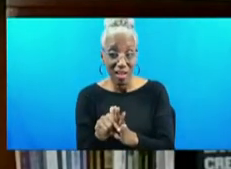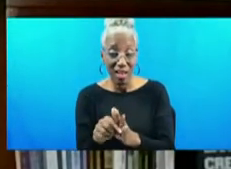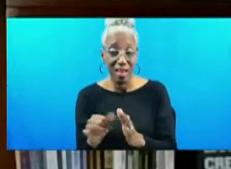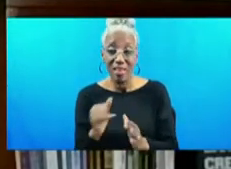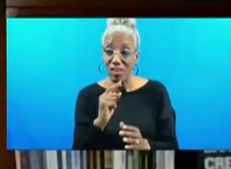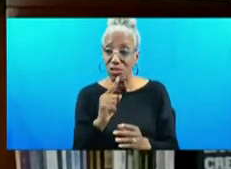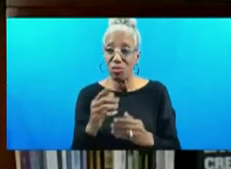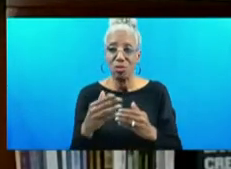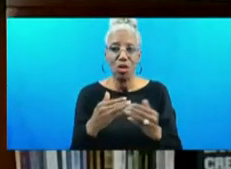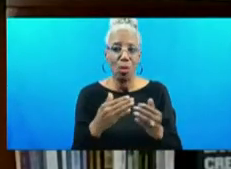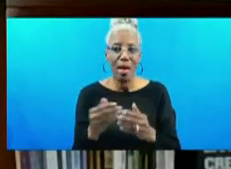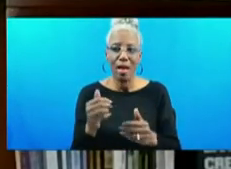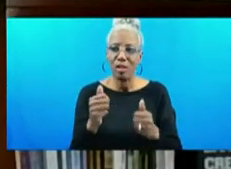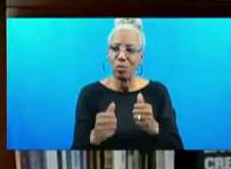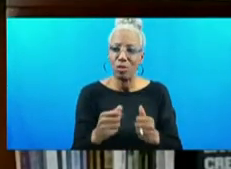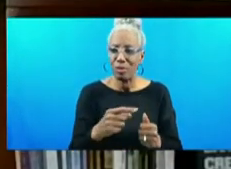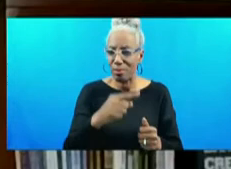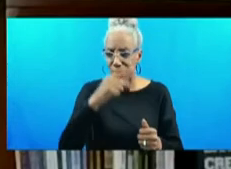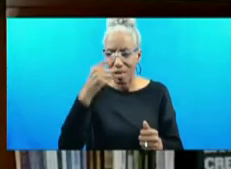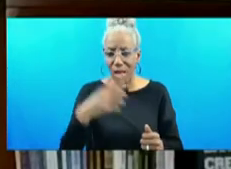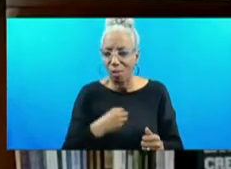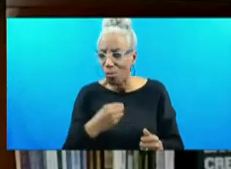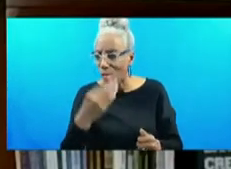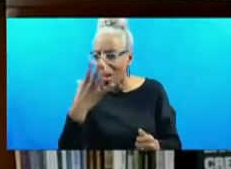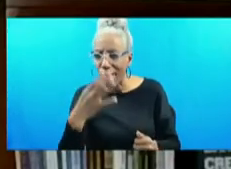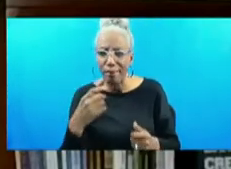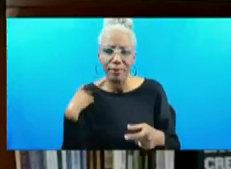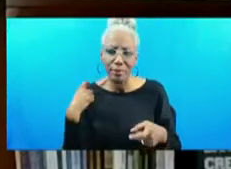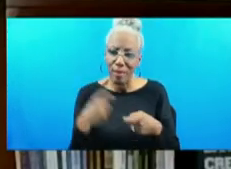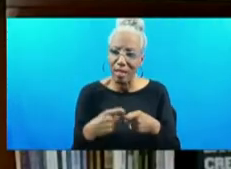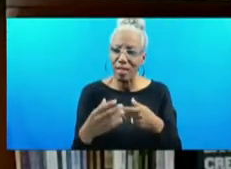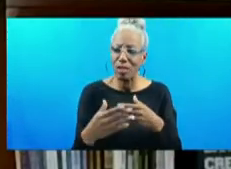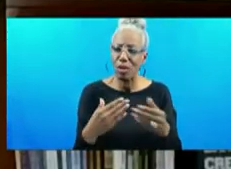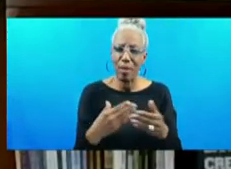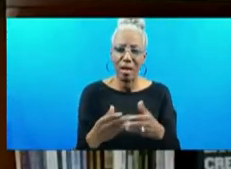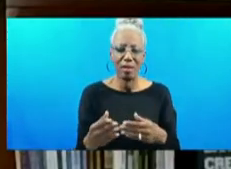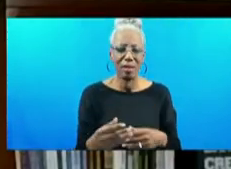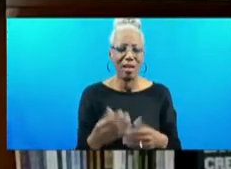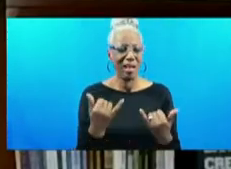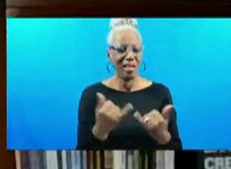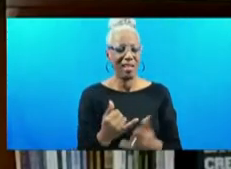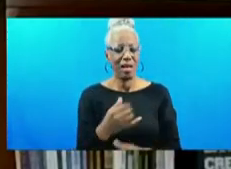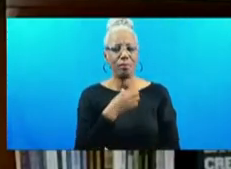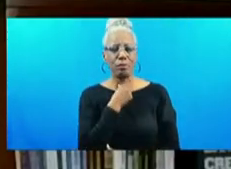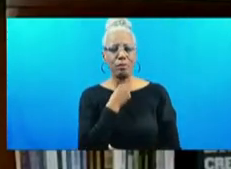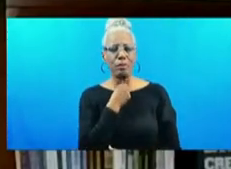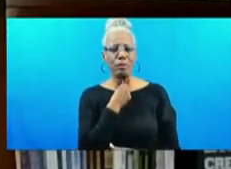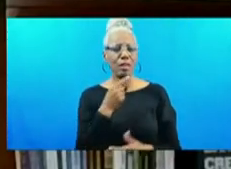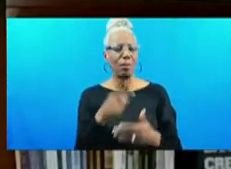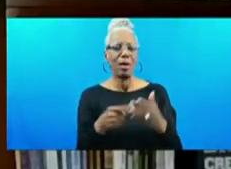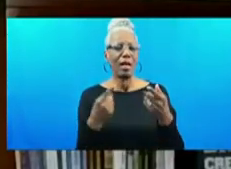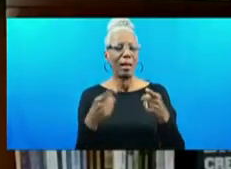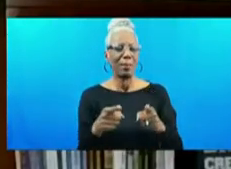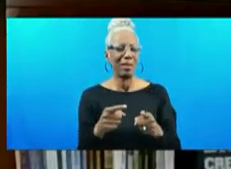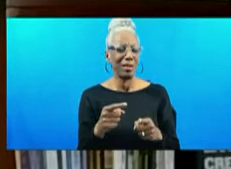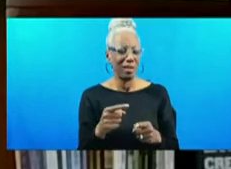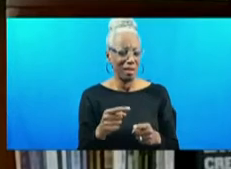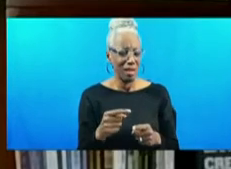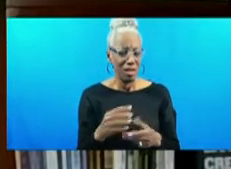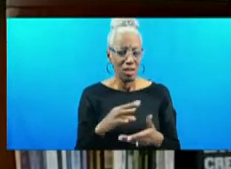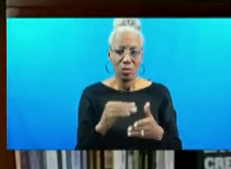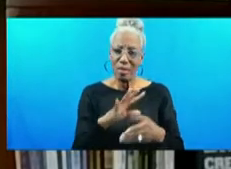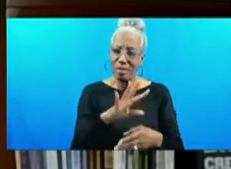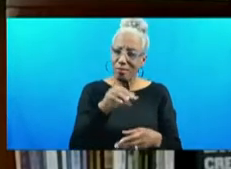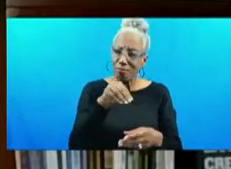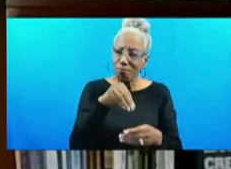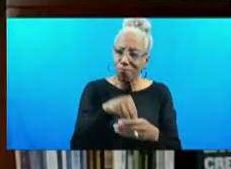the question, what happens with that level of engagement when they get into middle school that makes them not want to continue? Now, I